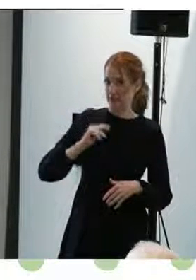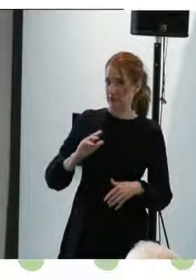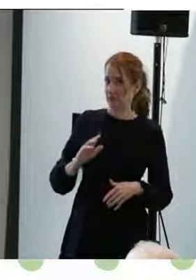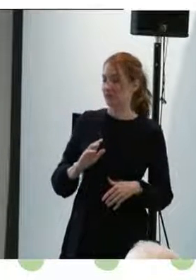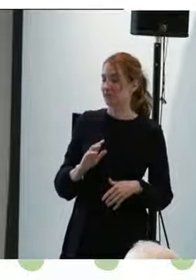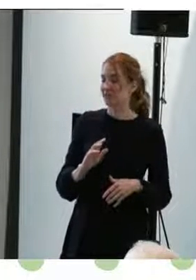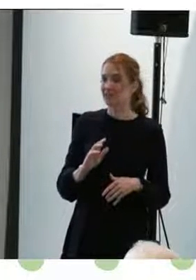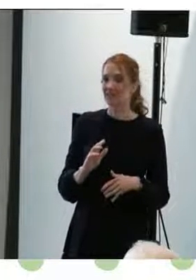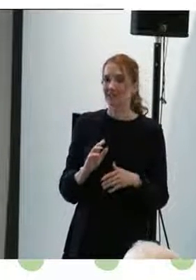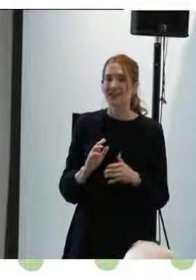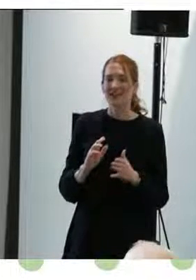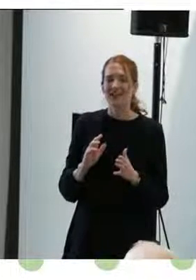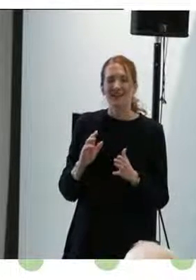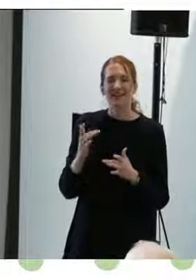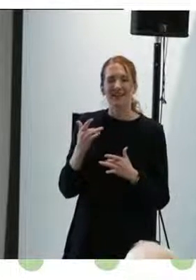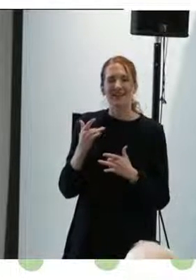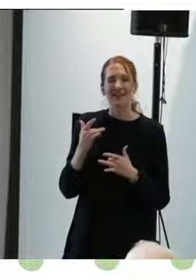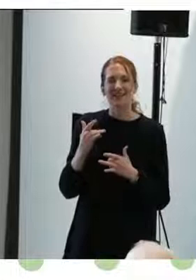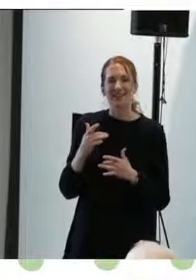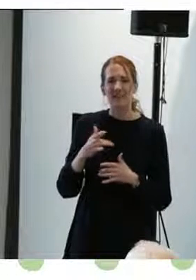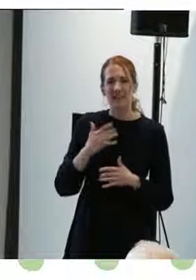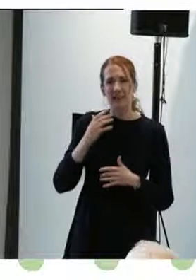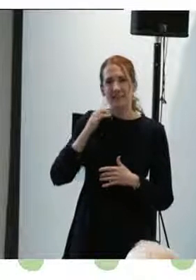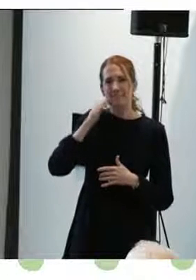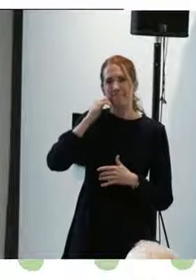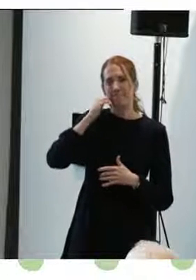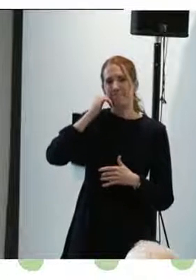often kind of seen as a source of shame or